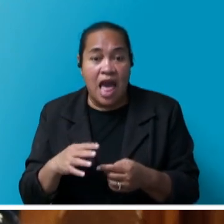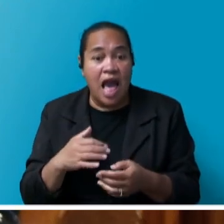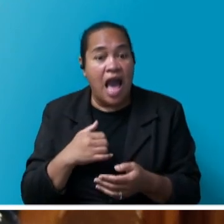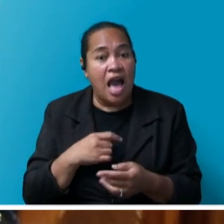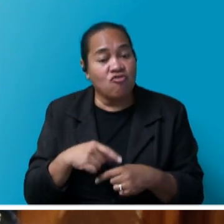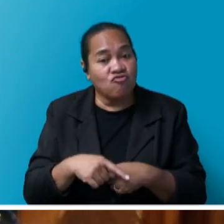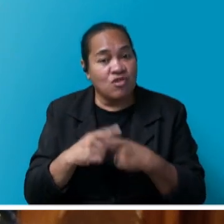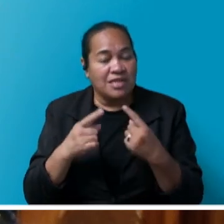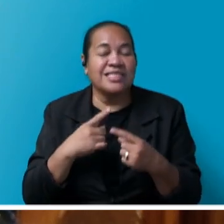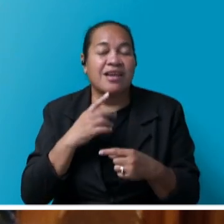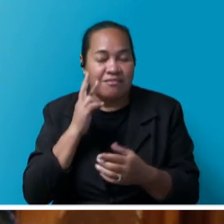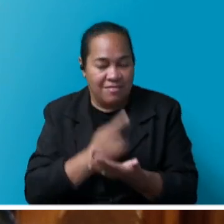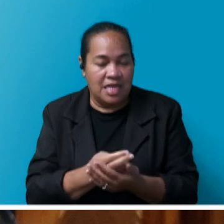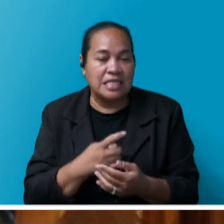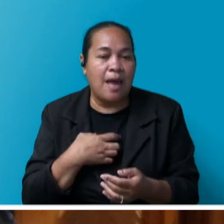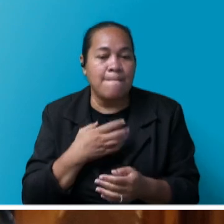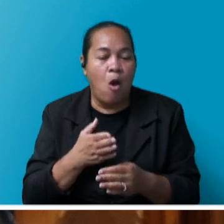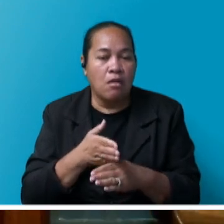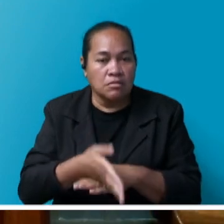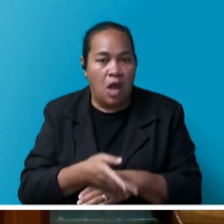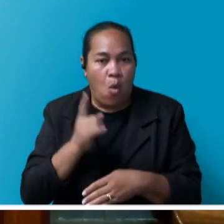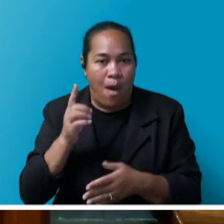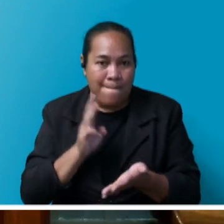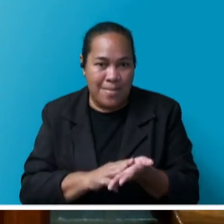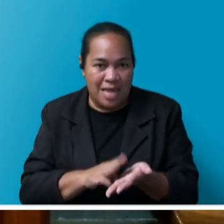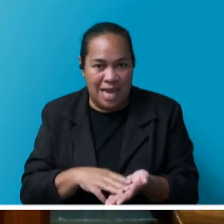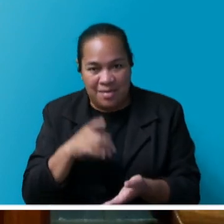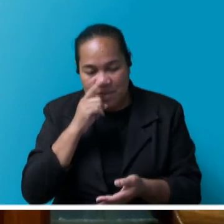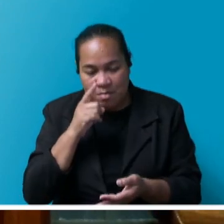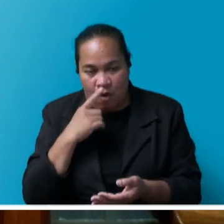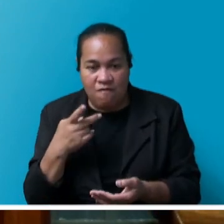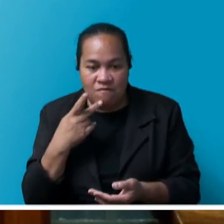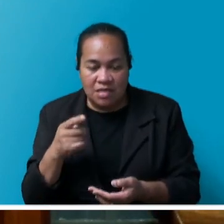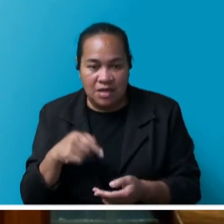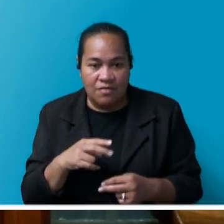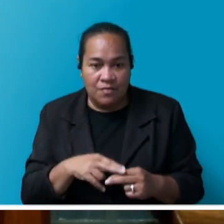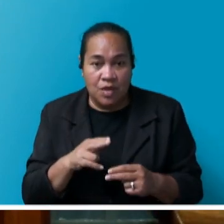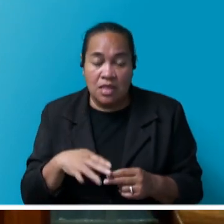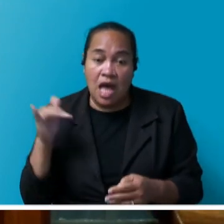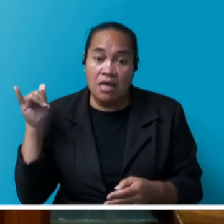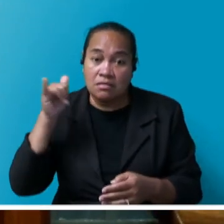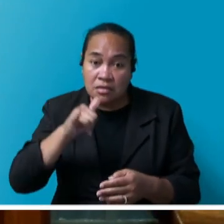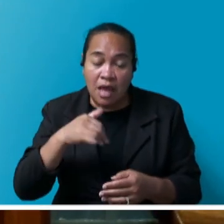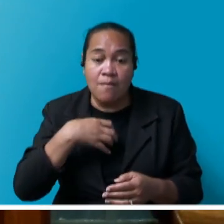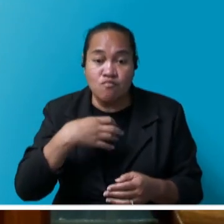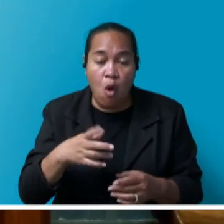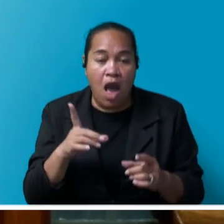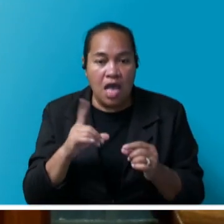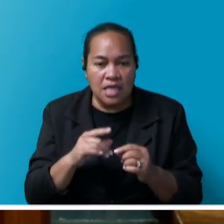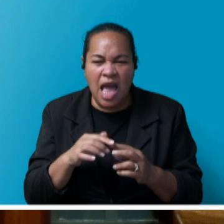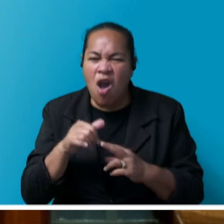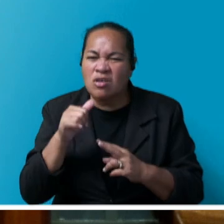than 1 million visitors. The success was bolstered with the introduction of additional flights, major international events, and